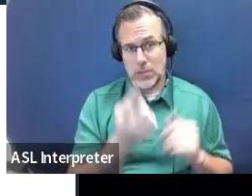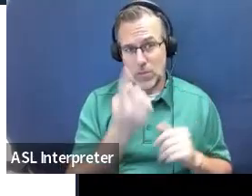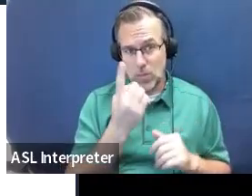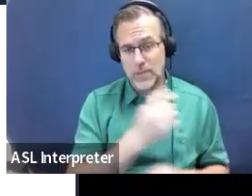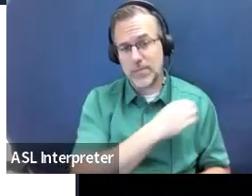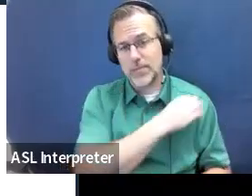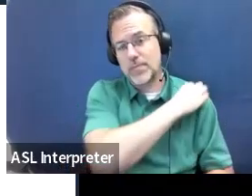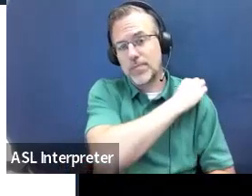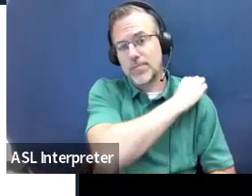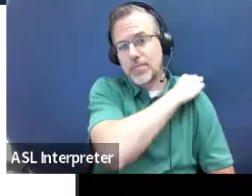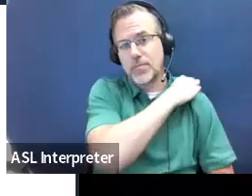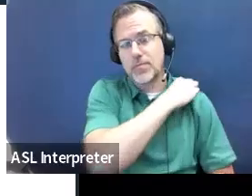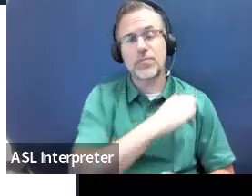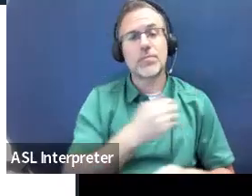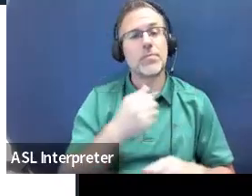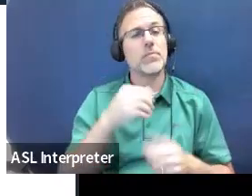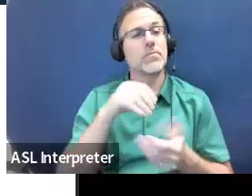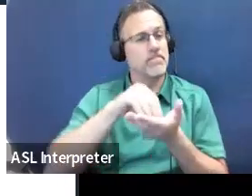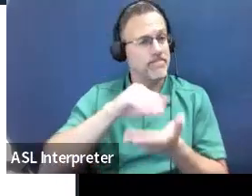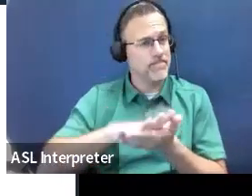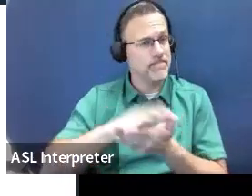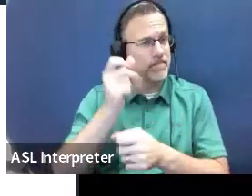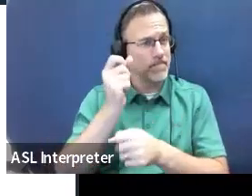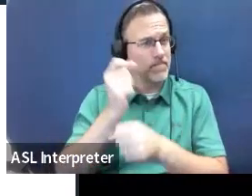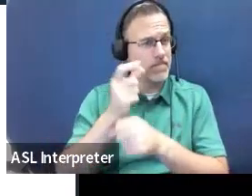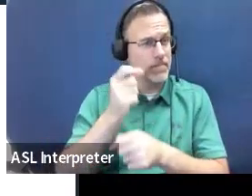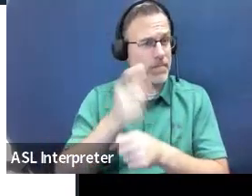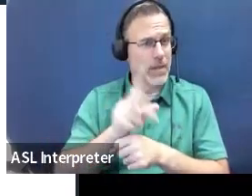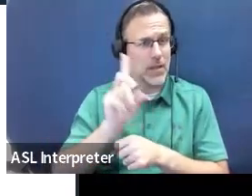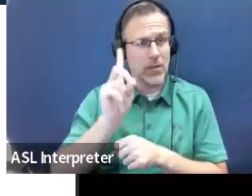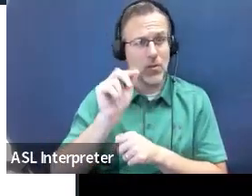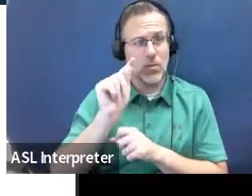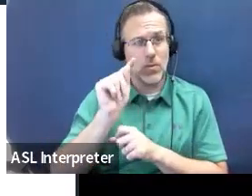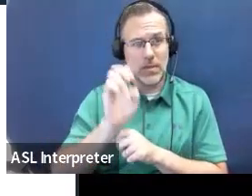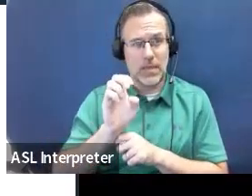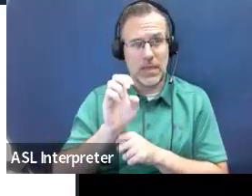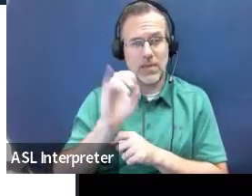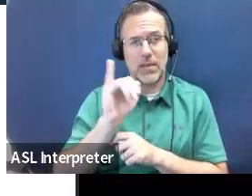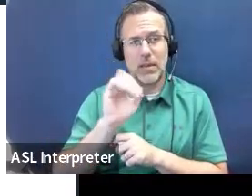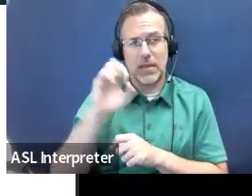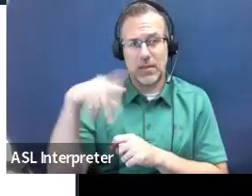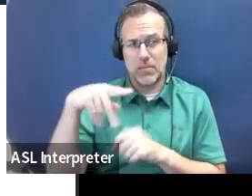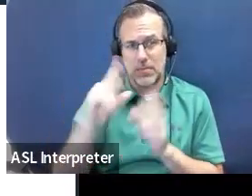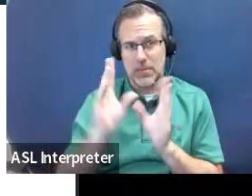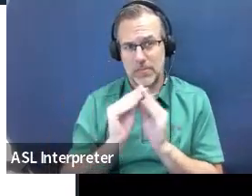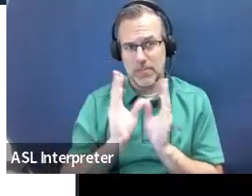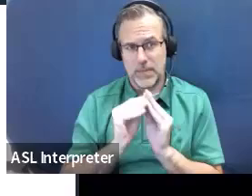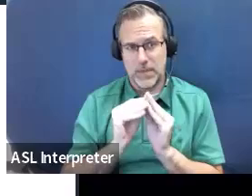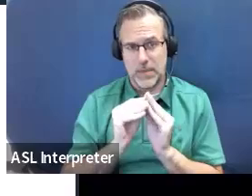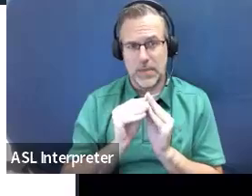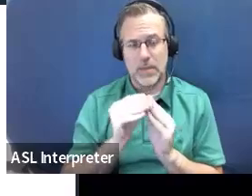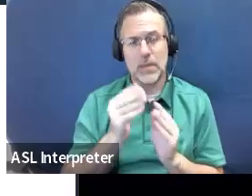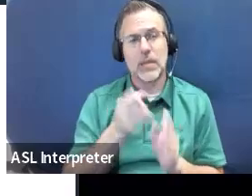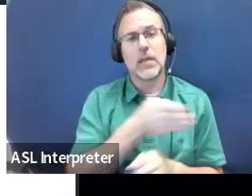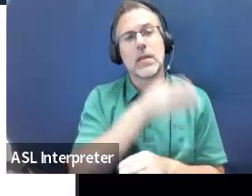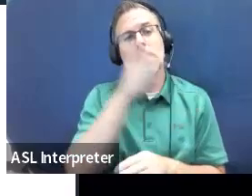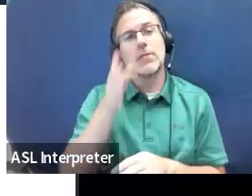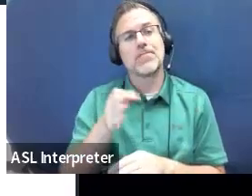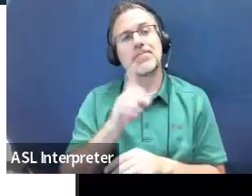your annual date of your IEP meeting and that you are sending